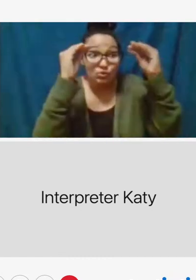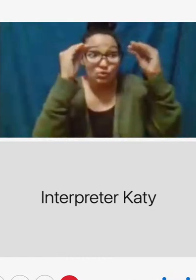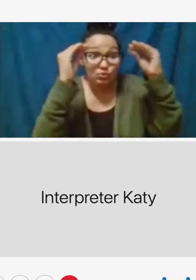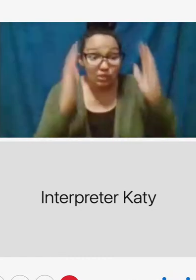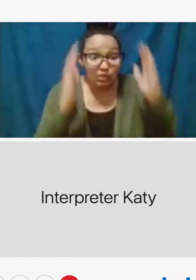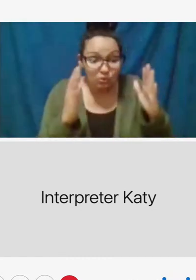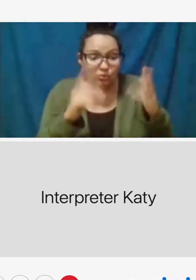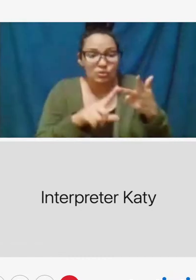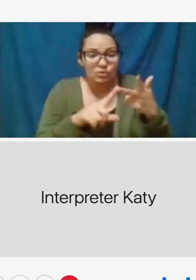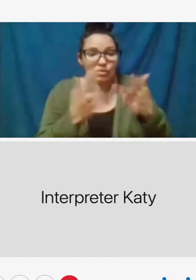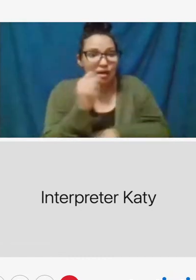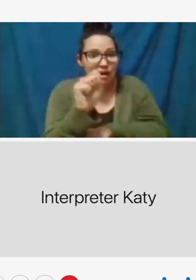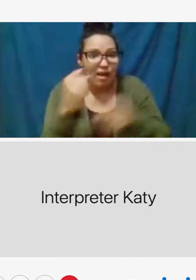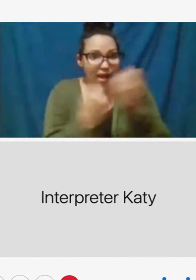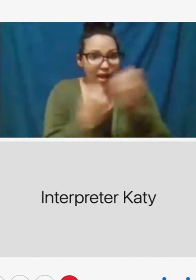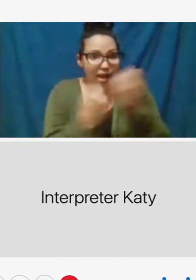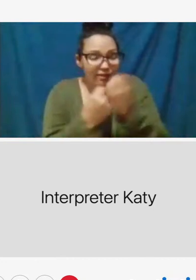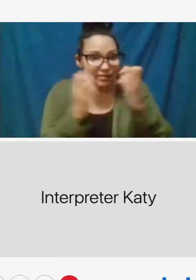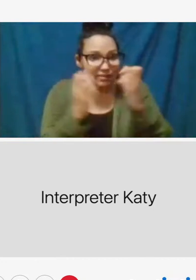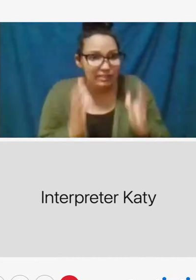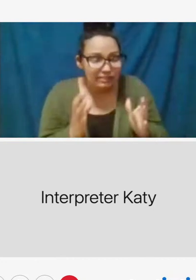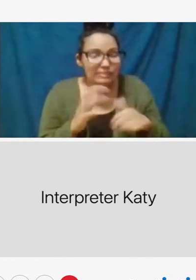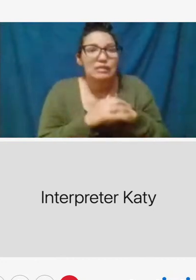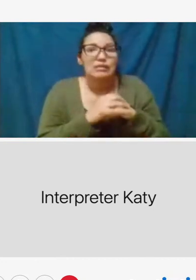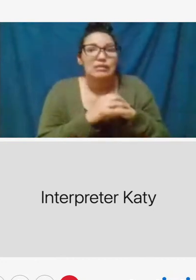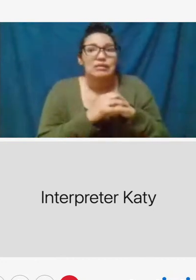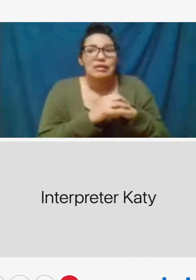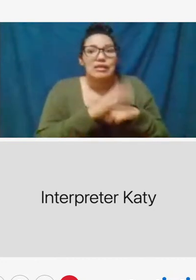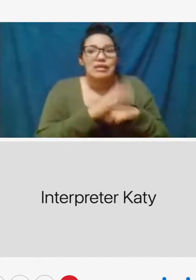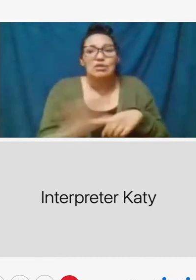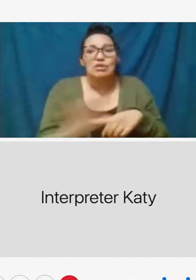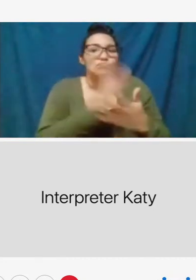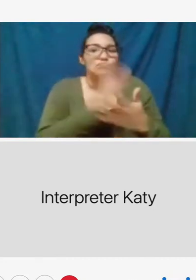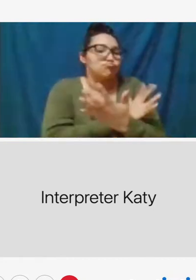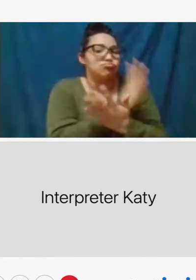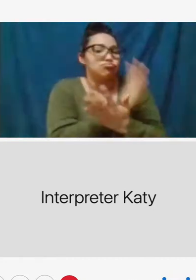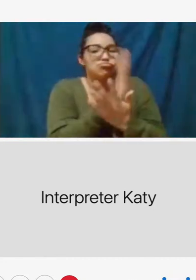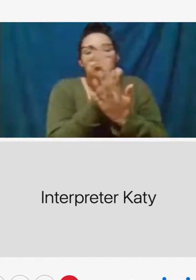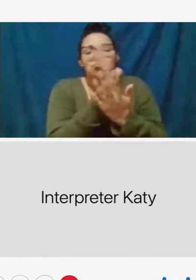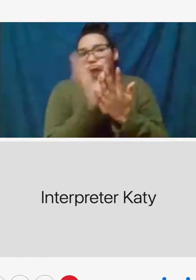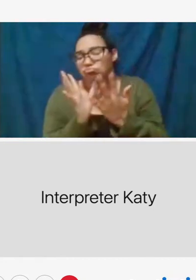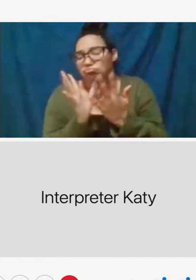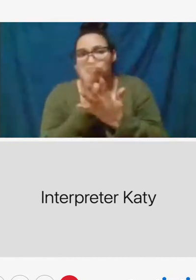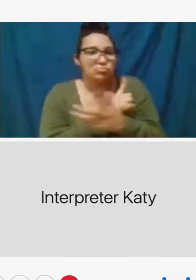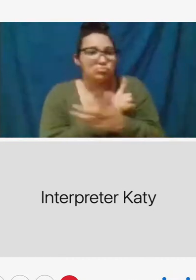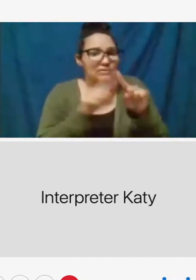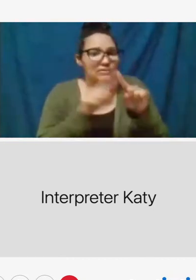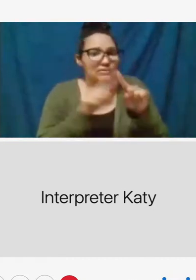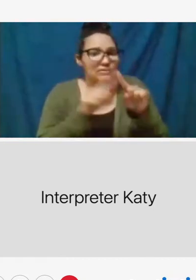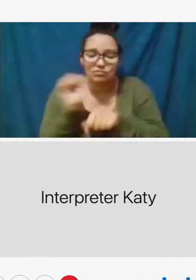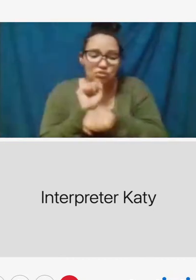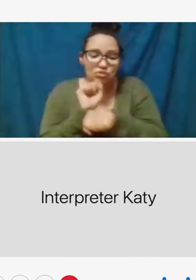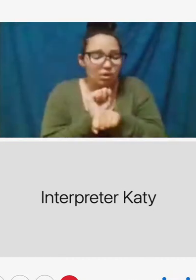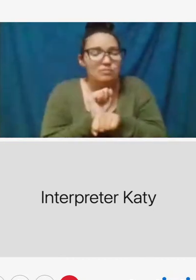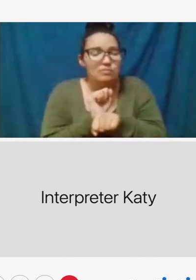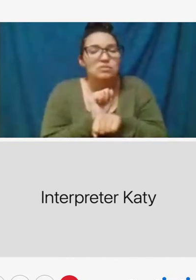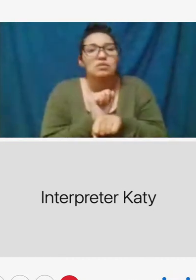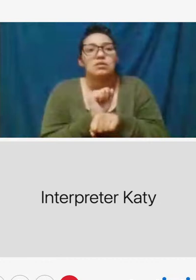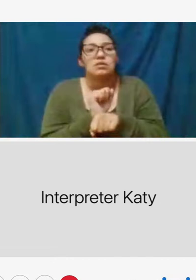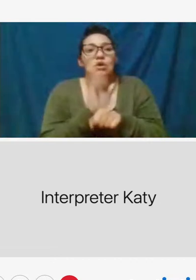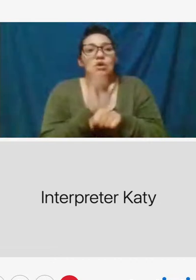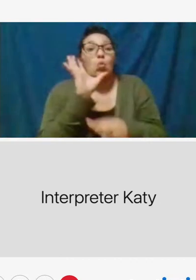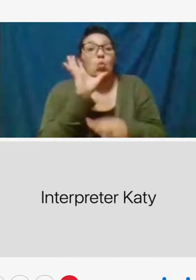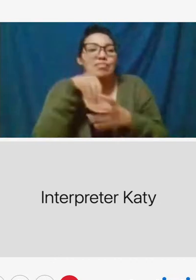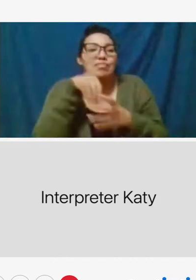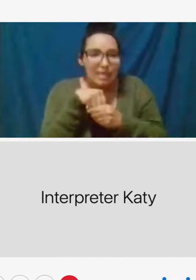Advocates they do a variety of different jobs within the scope of their job